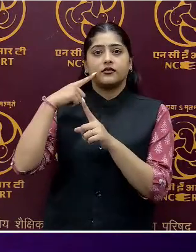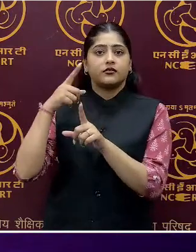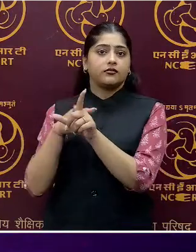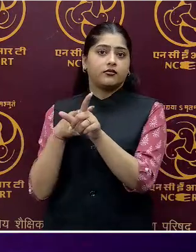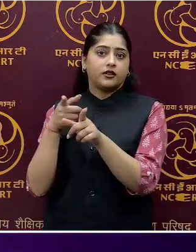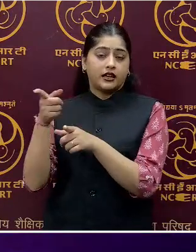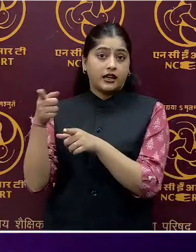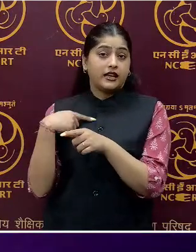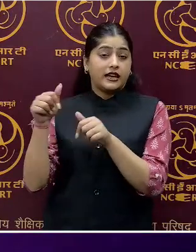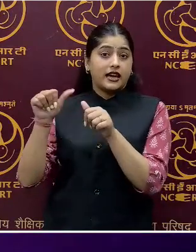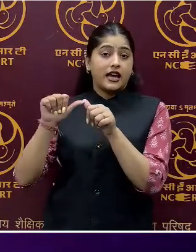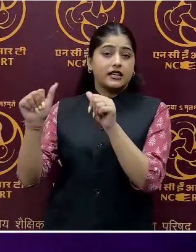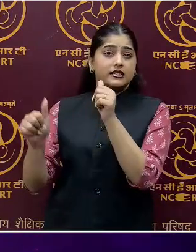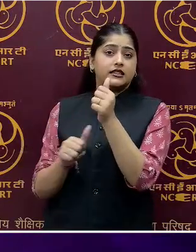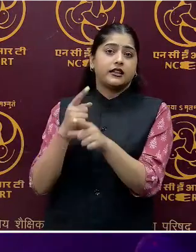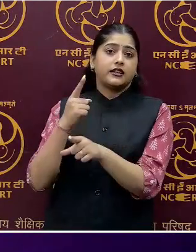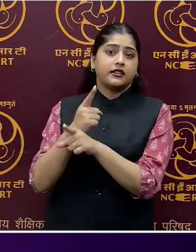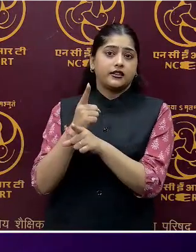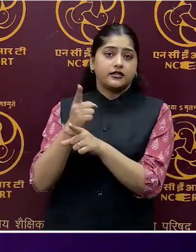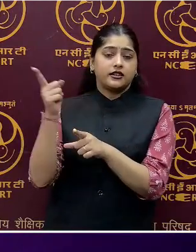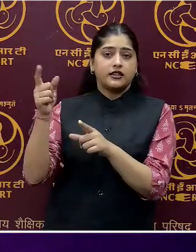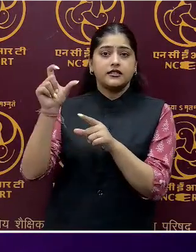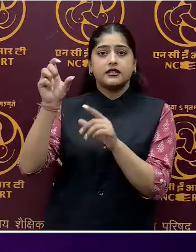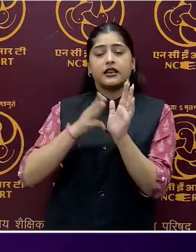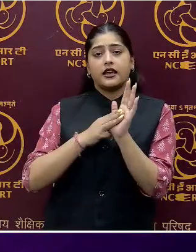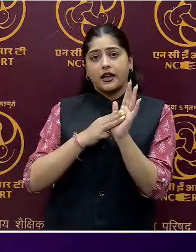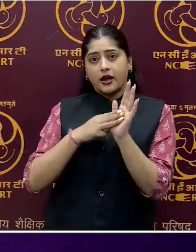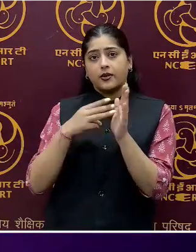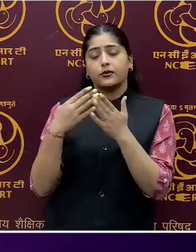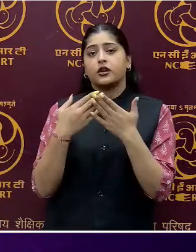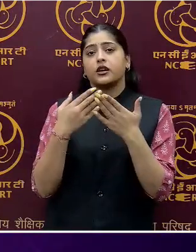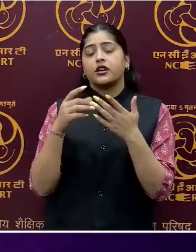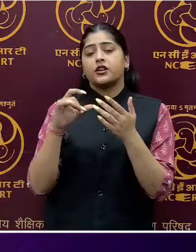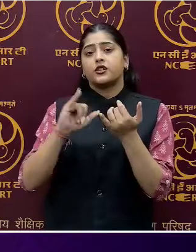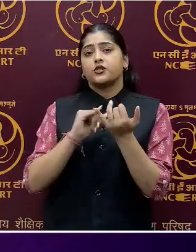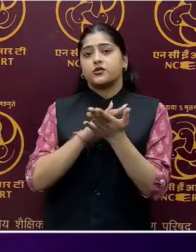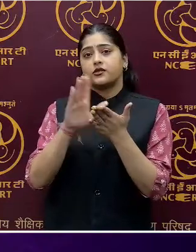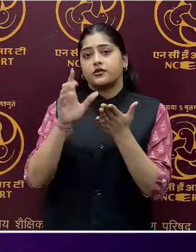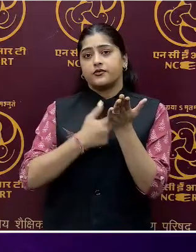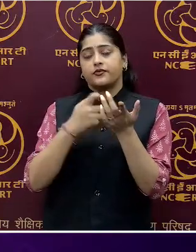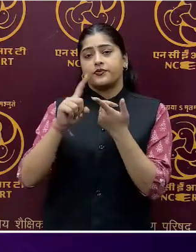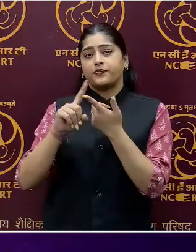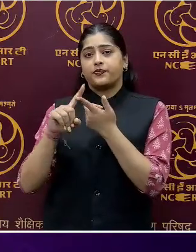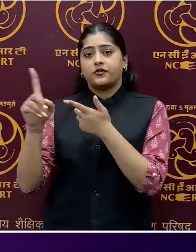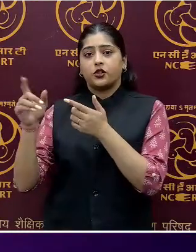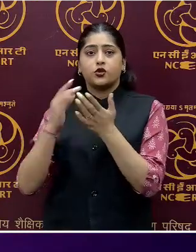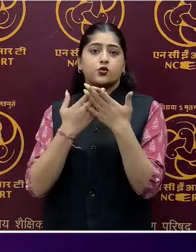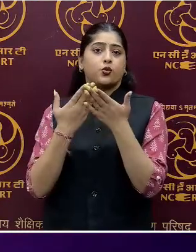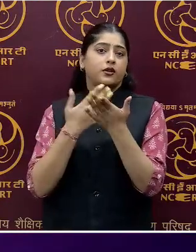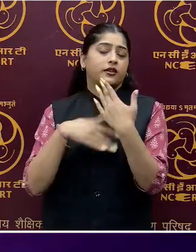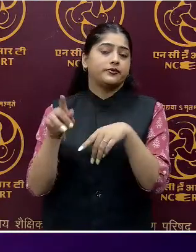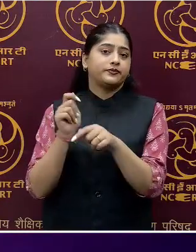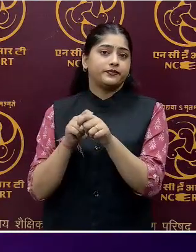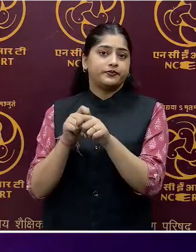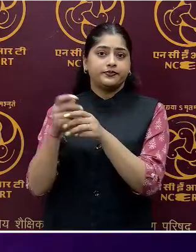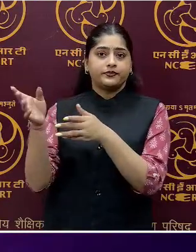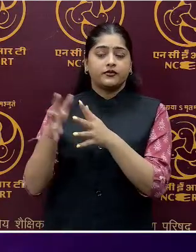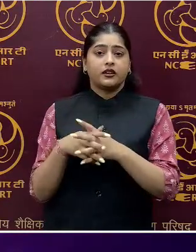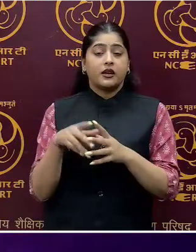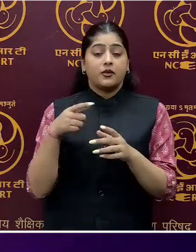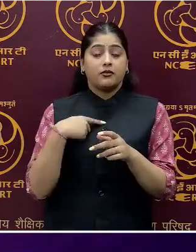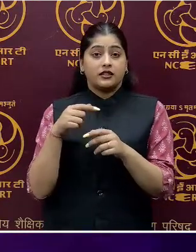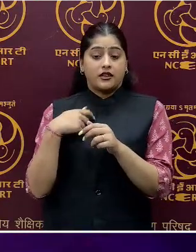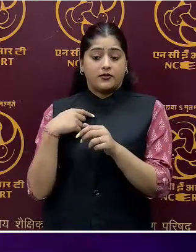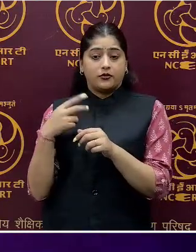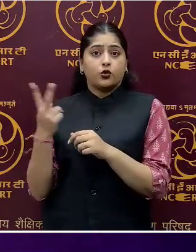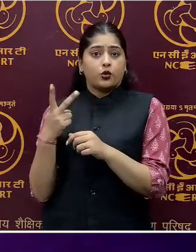teacher from SHRI School, Nasirpur, Delhi. Ma'am, namaskar and very warm welcome to you. And we both are accompanied